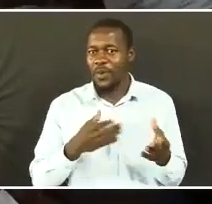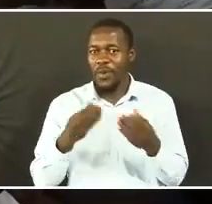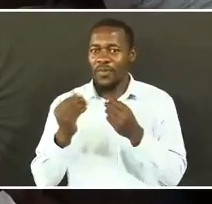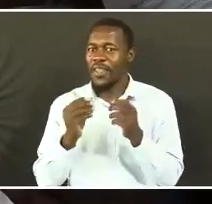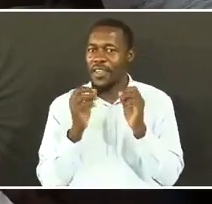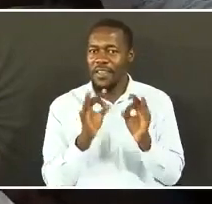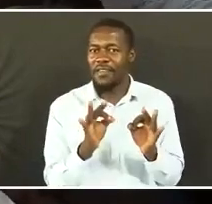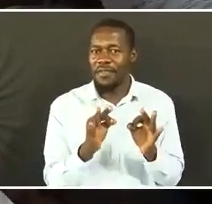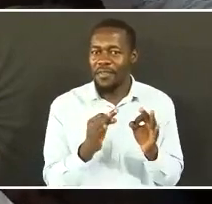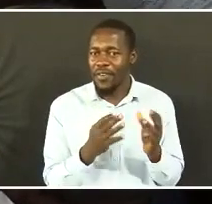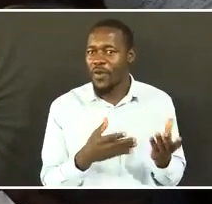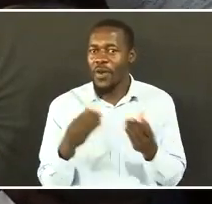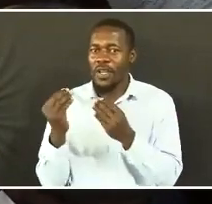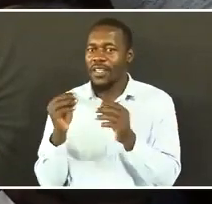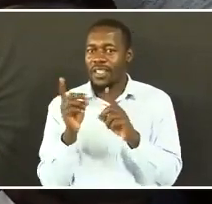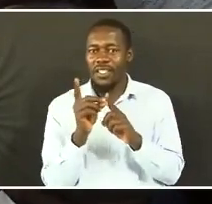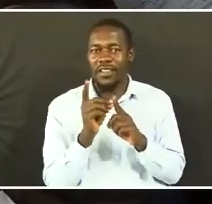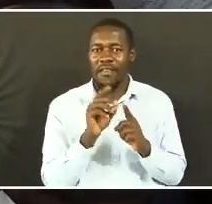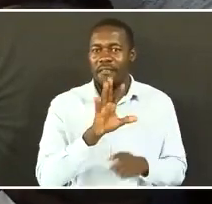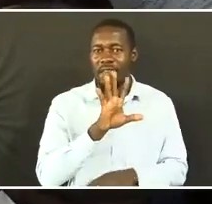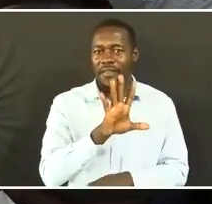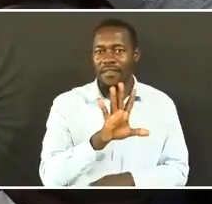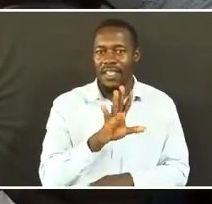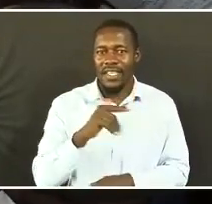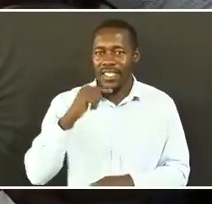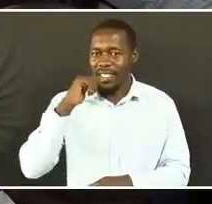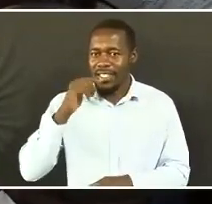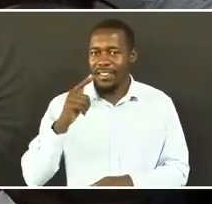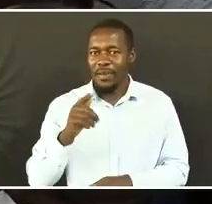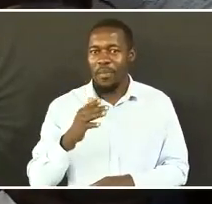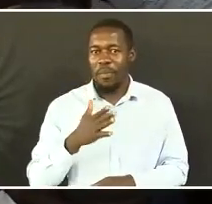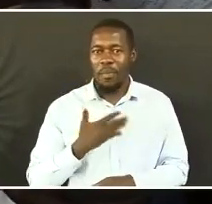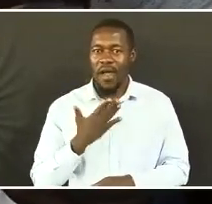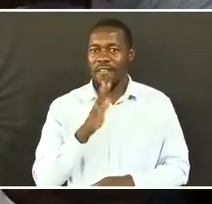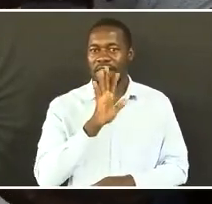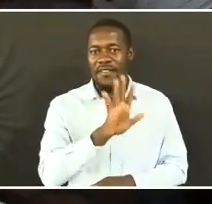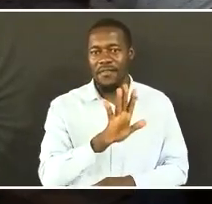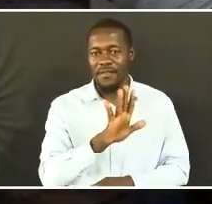5th, it would be hashtag my 5th is 15.